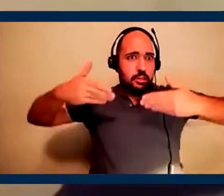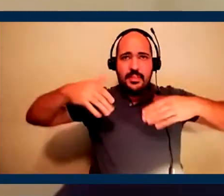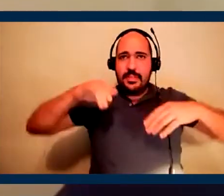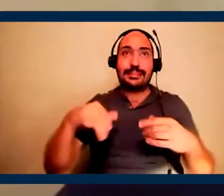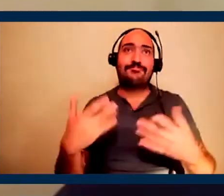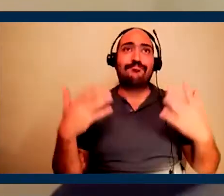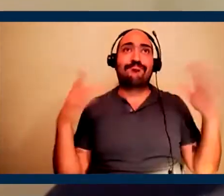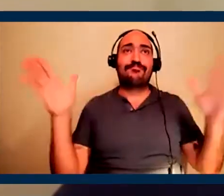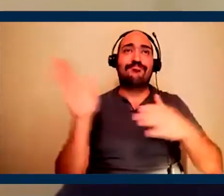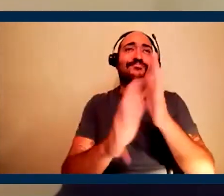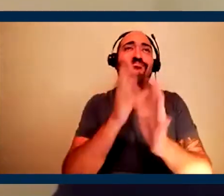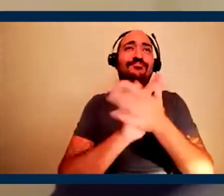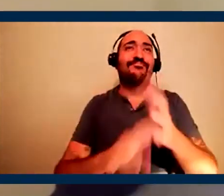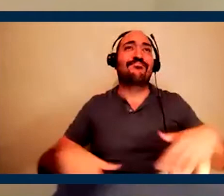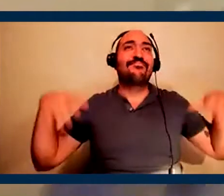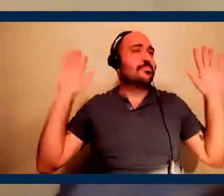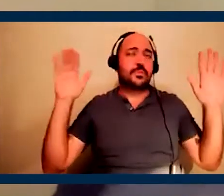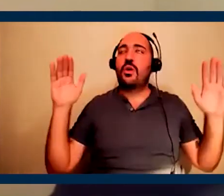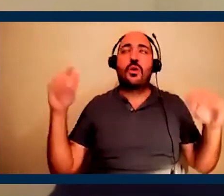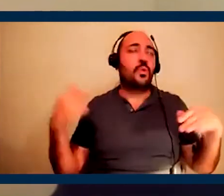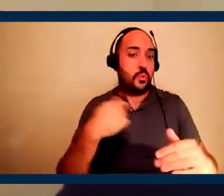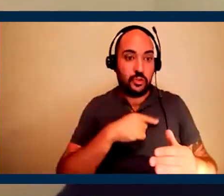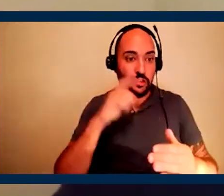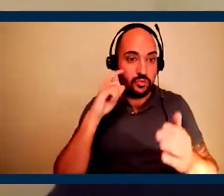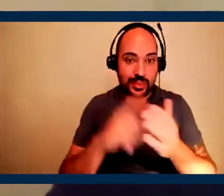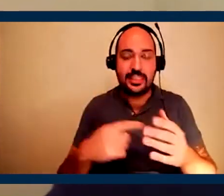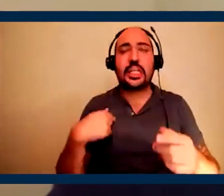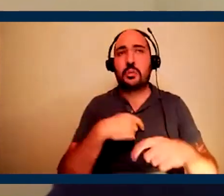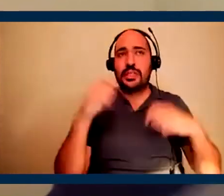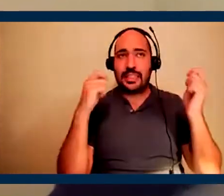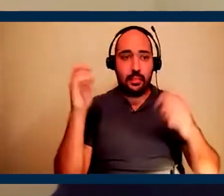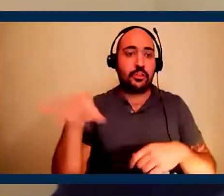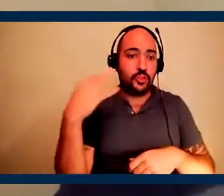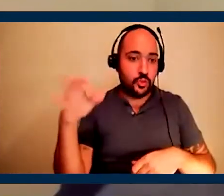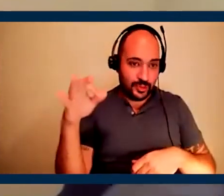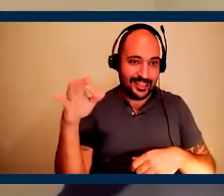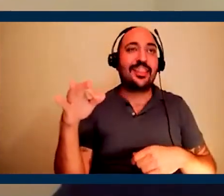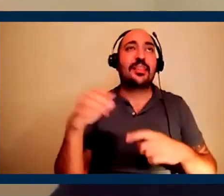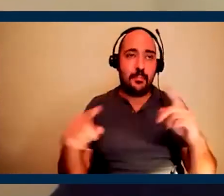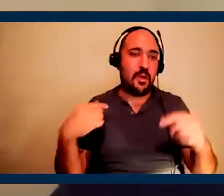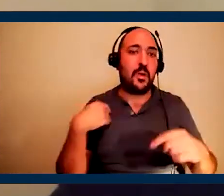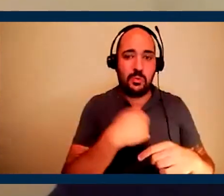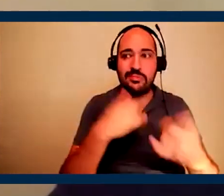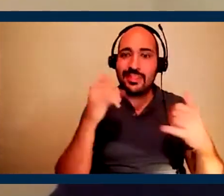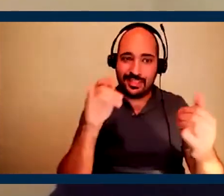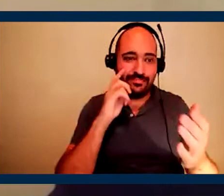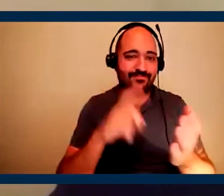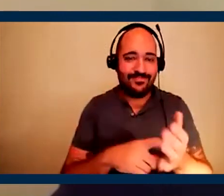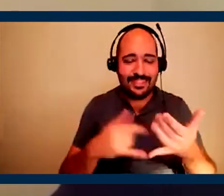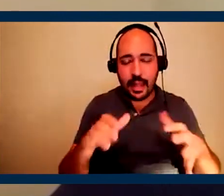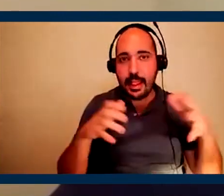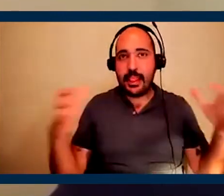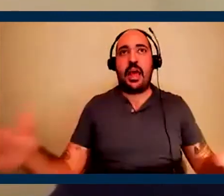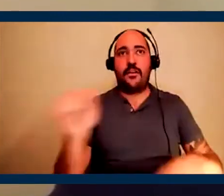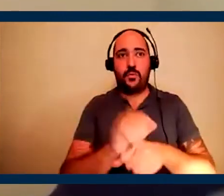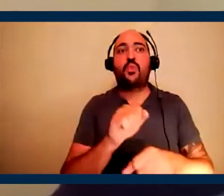We understand that we recognize and we celebrate Juneteenth, but we understand that there is still work to do. And we are still actively